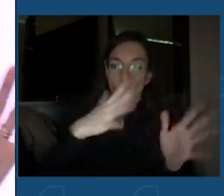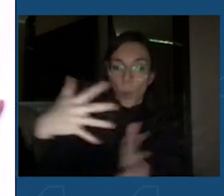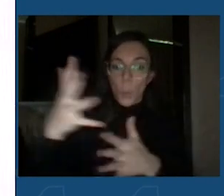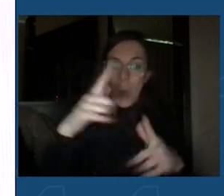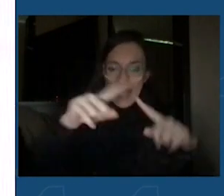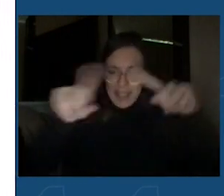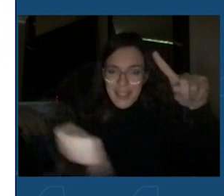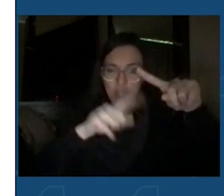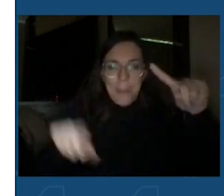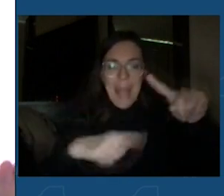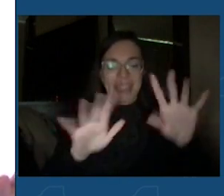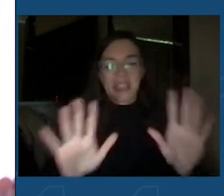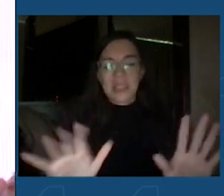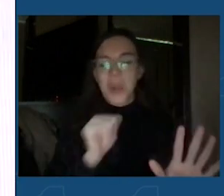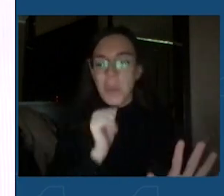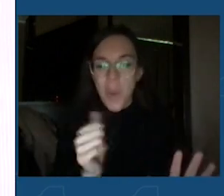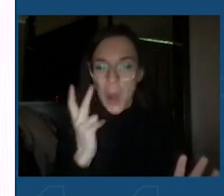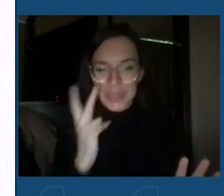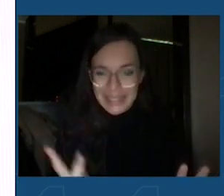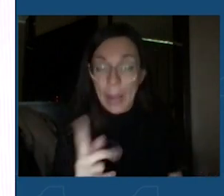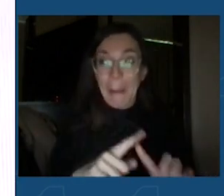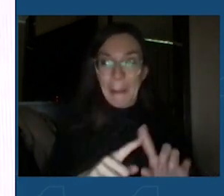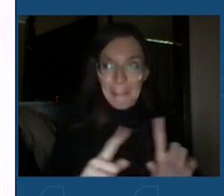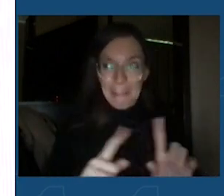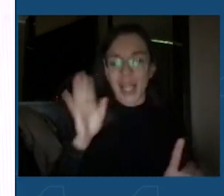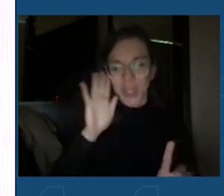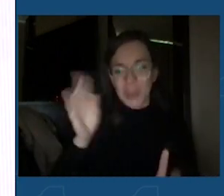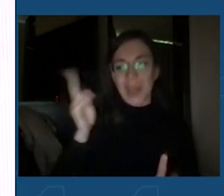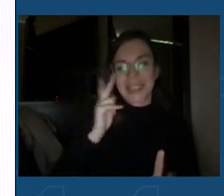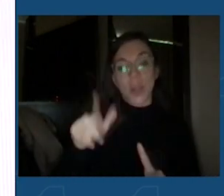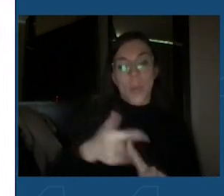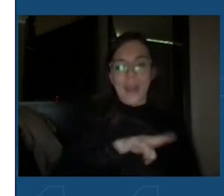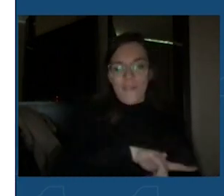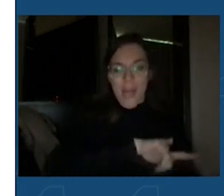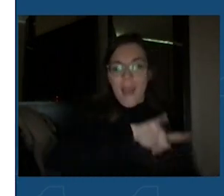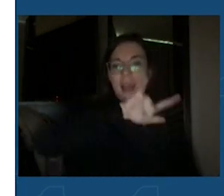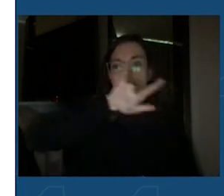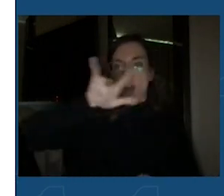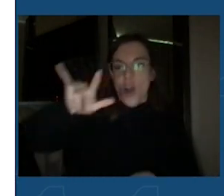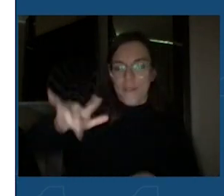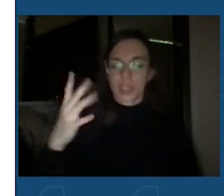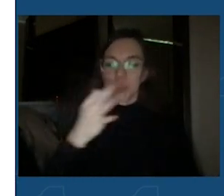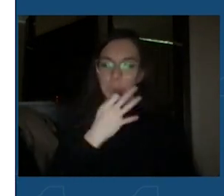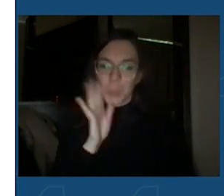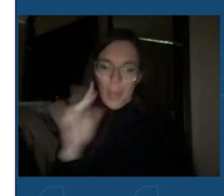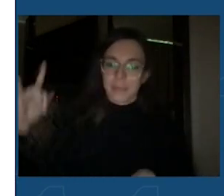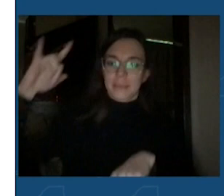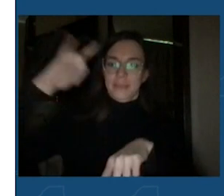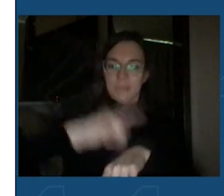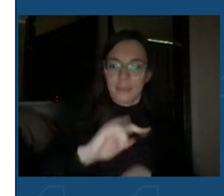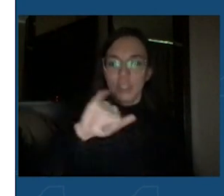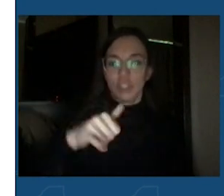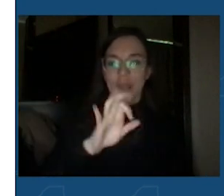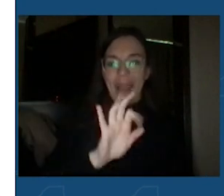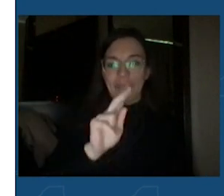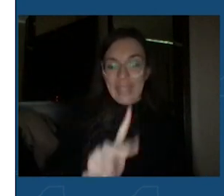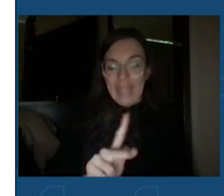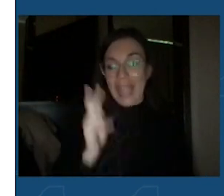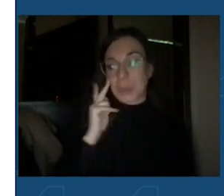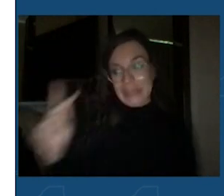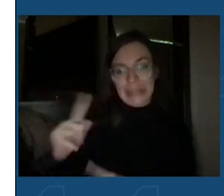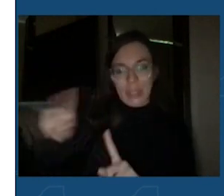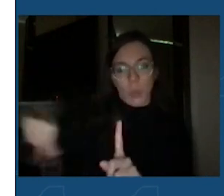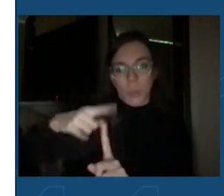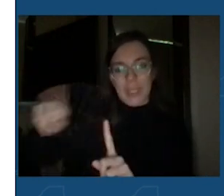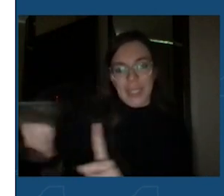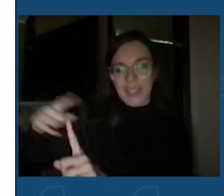turbines. But know they're there. When you're flying overhead, you're about to land at JFK, wave to the wind turbines, because nobody on shore, I promise, is